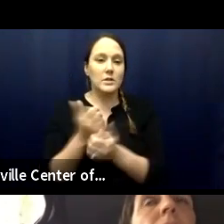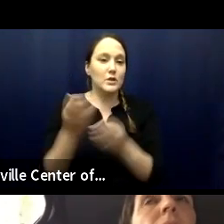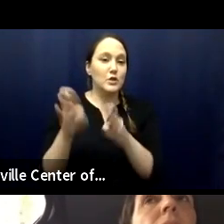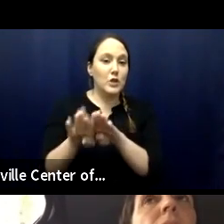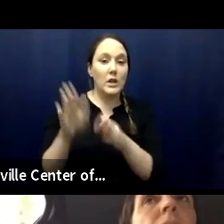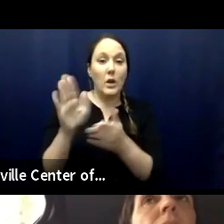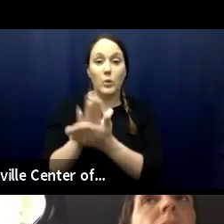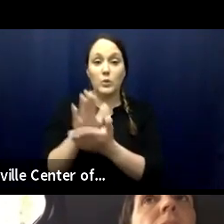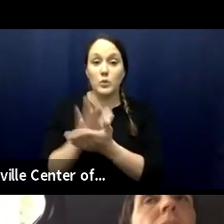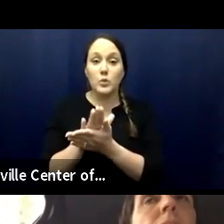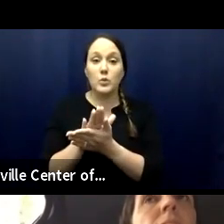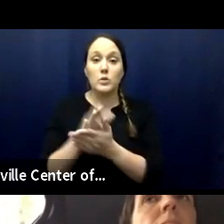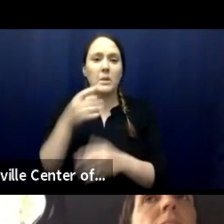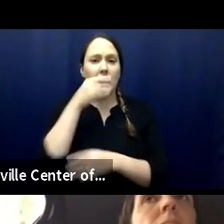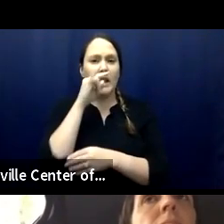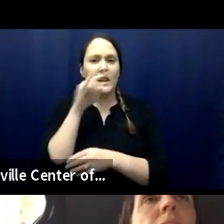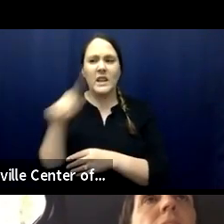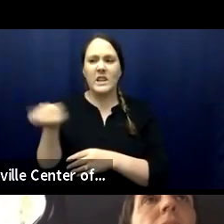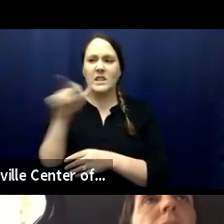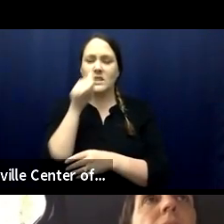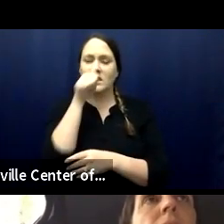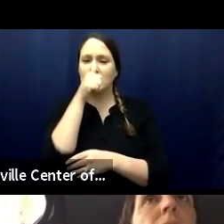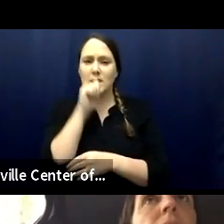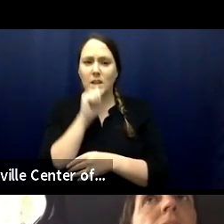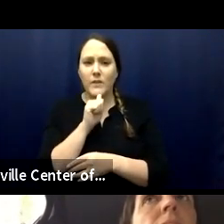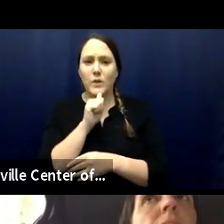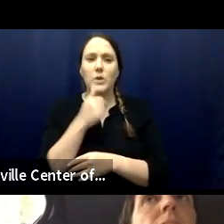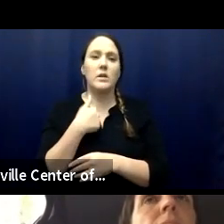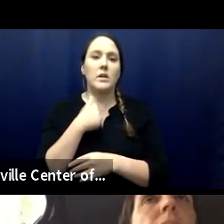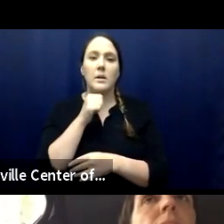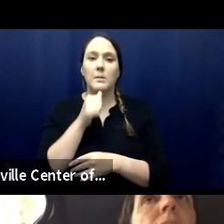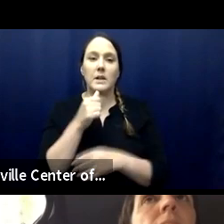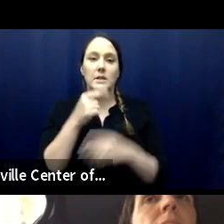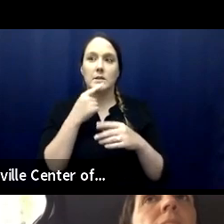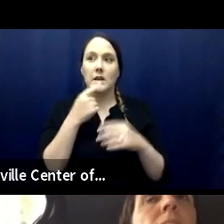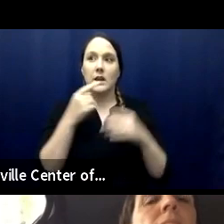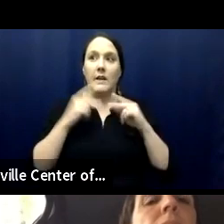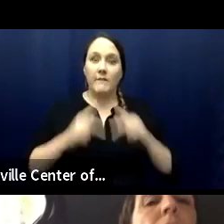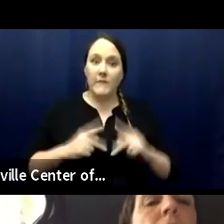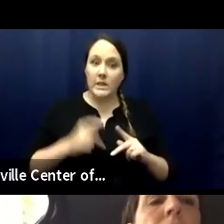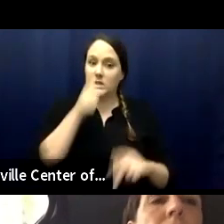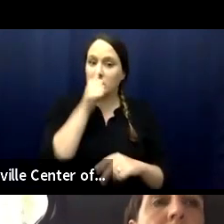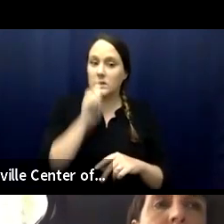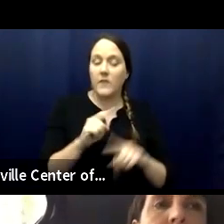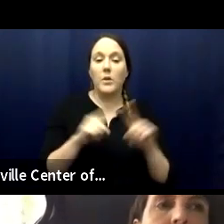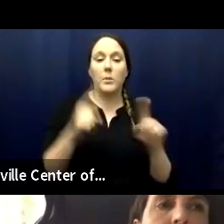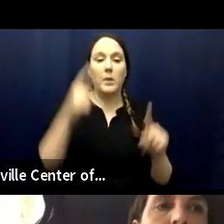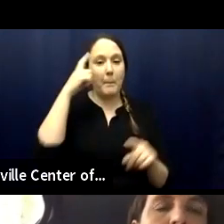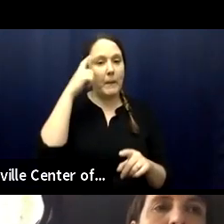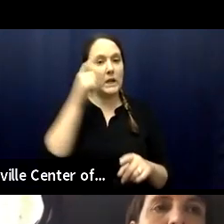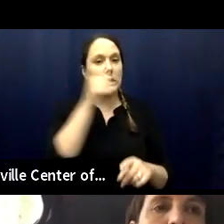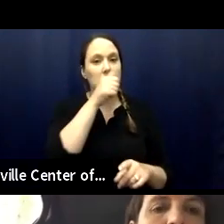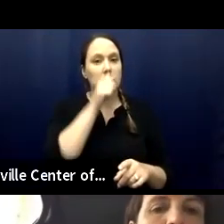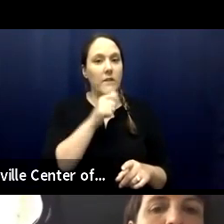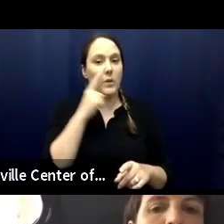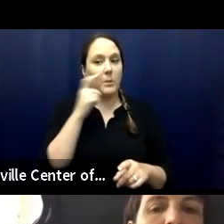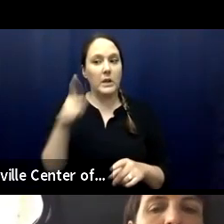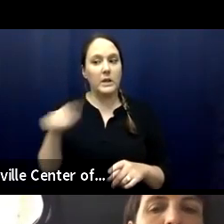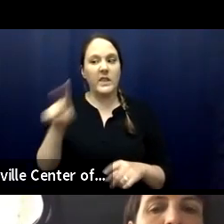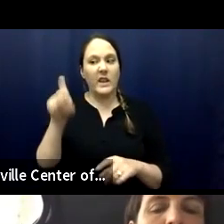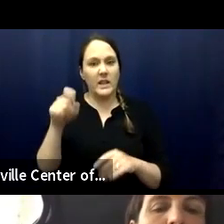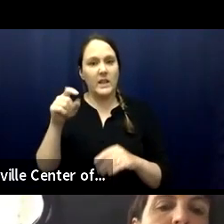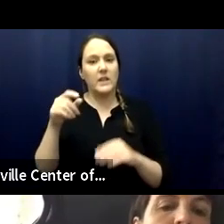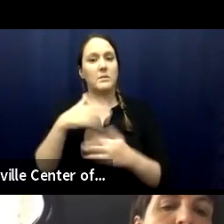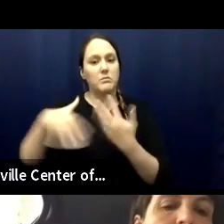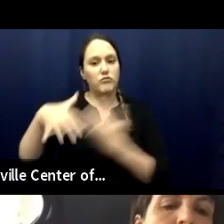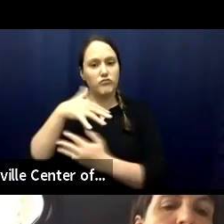schools. I mean, the kids are out here suffering. I mean, I won't say physically suffering, but mentally suffering, because they need to be with their peers